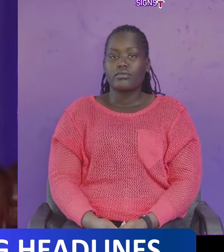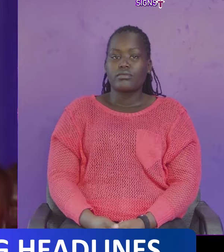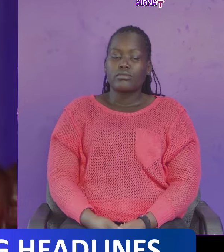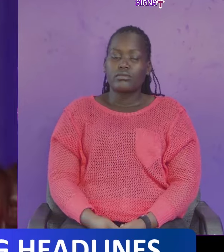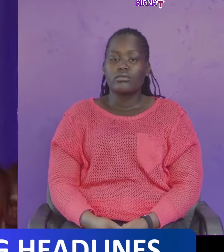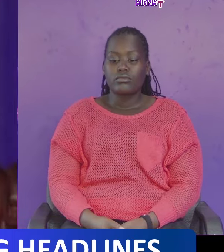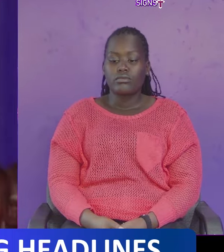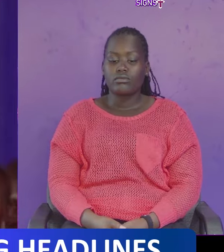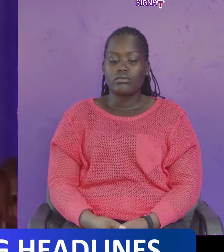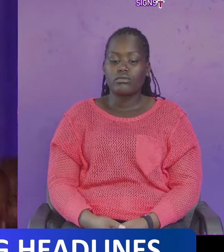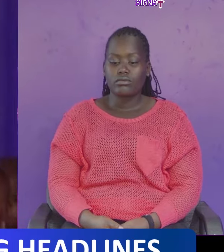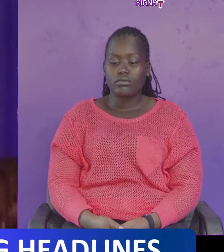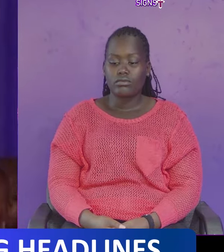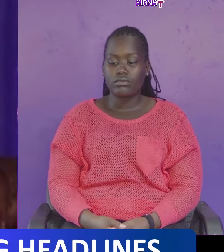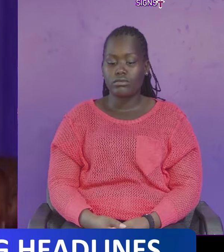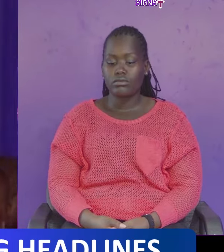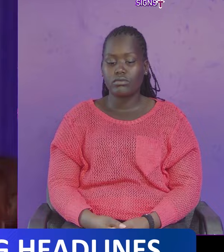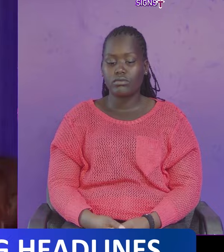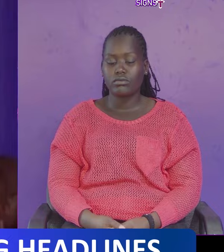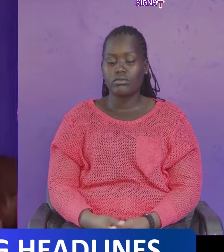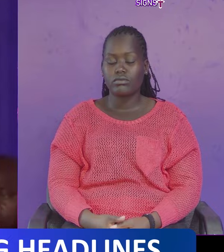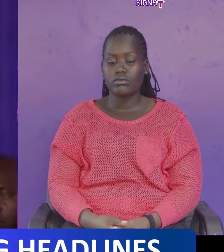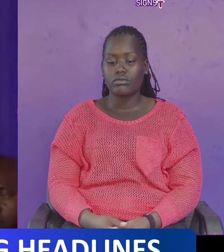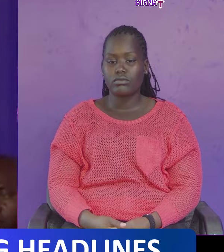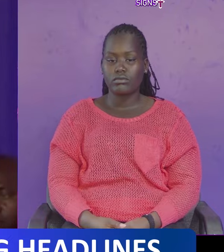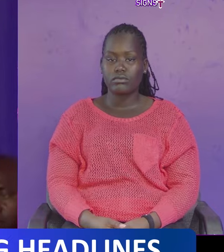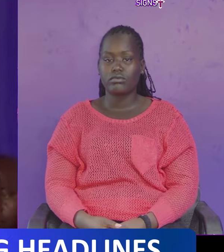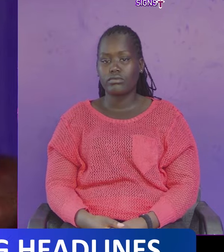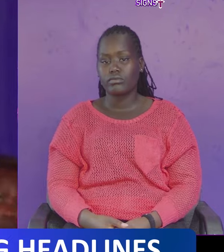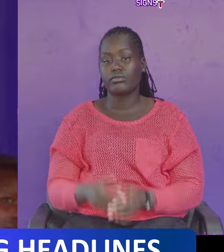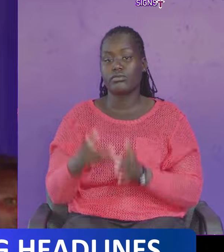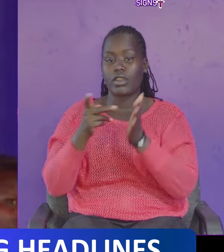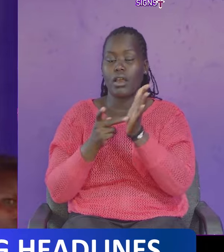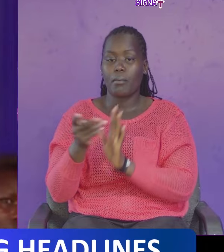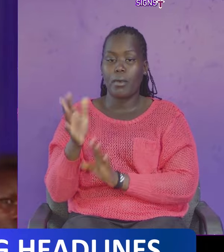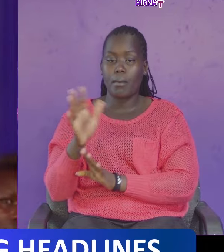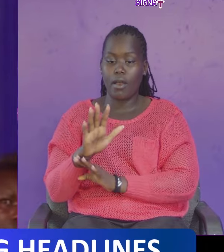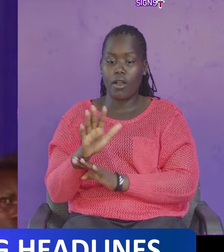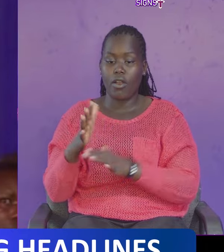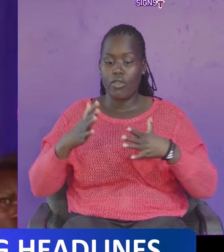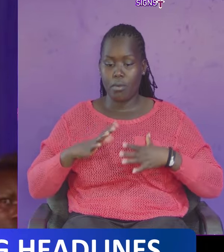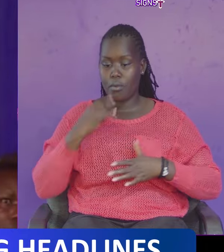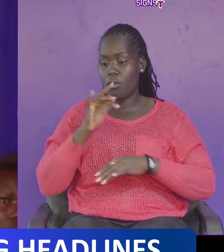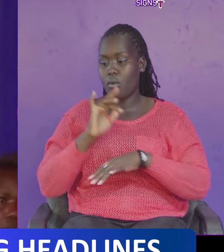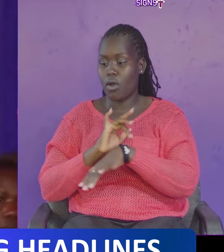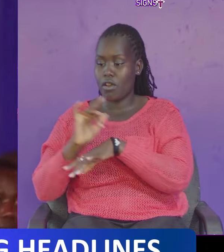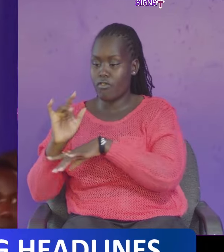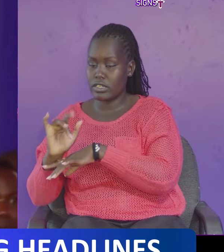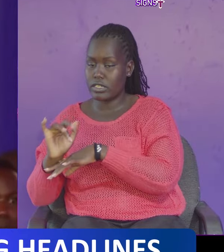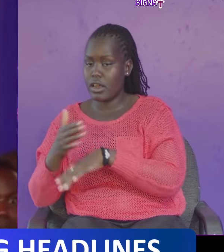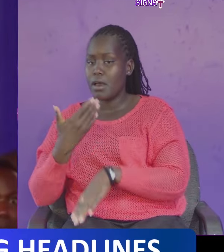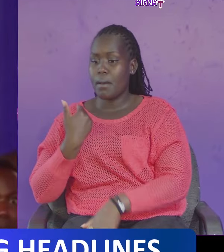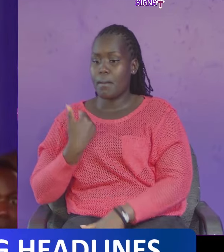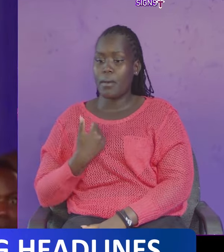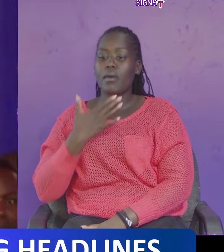The biggest part of our issue was also on compensation of victims. Na mimi nataka niombe